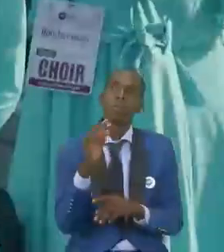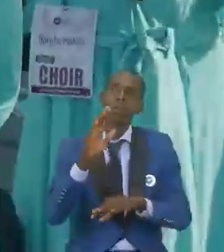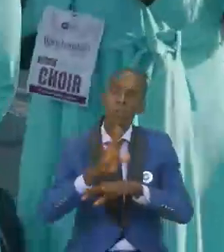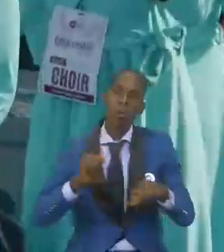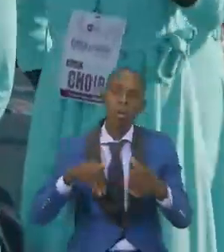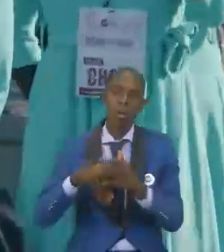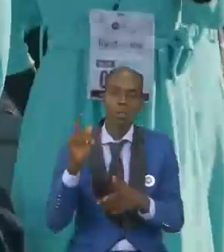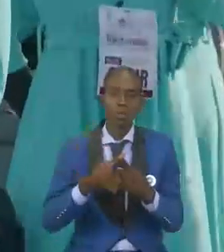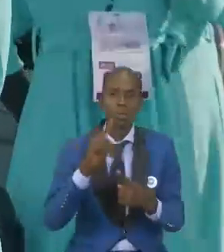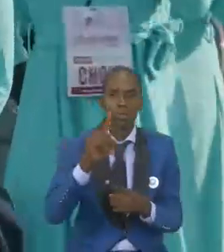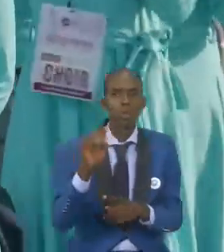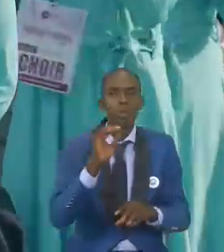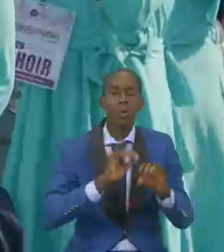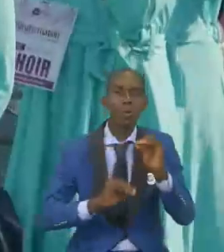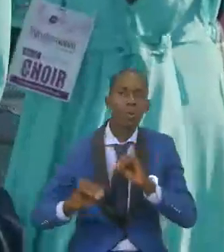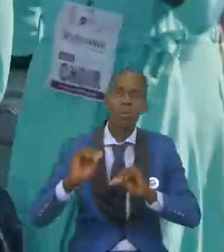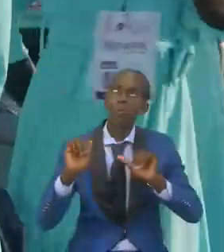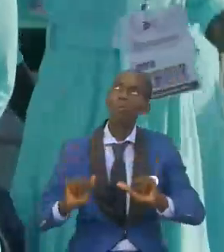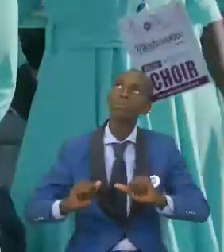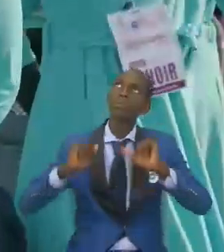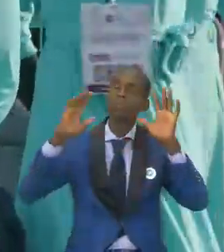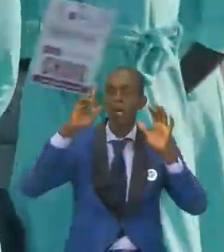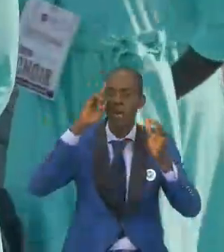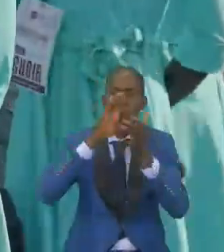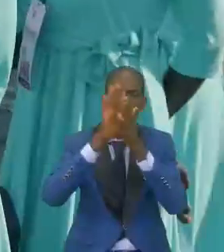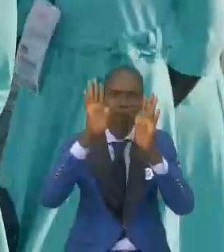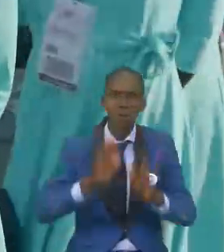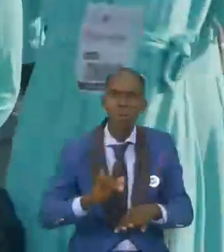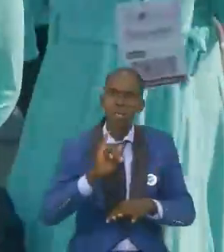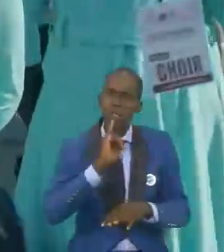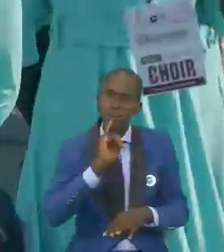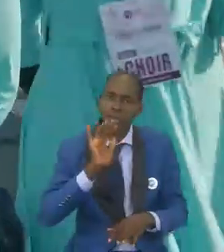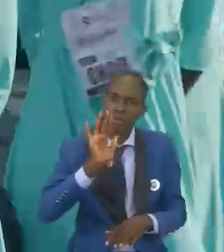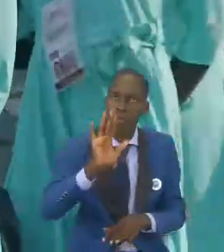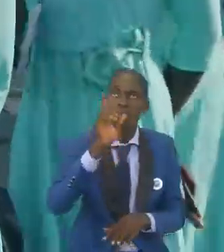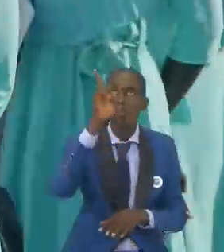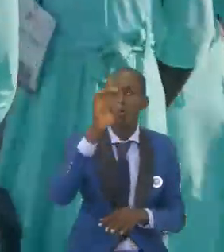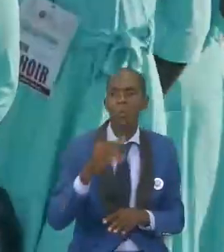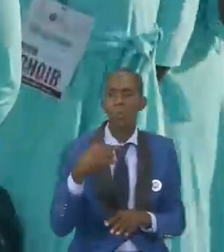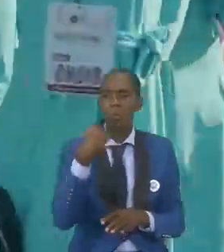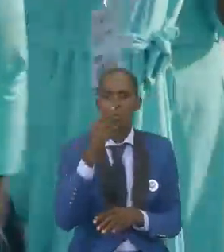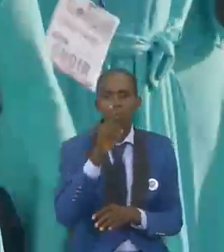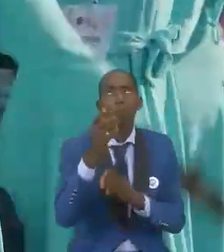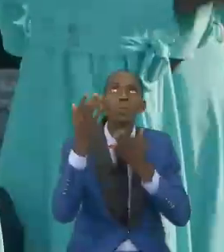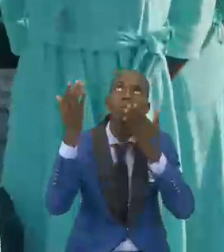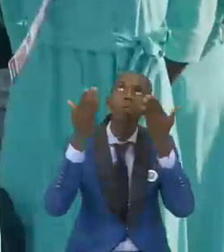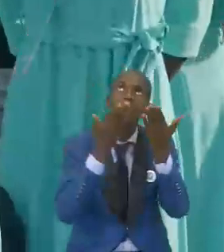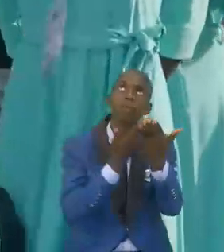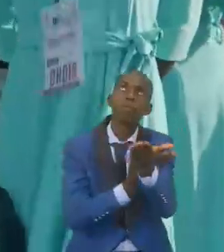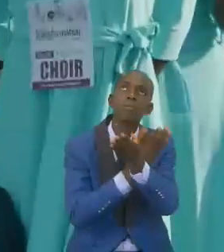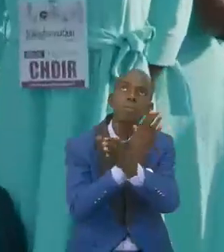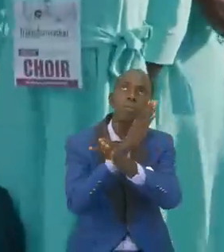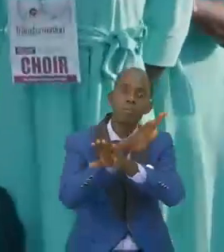believer, it's your God whom you serve day and night. Is he able